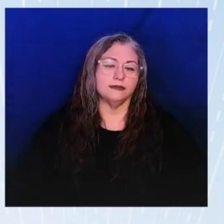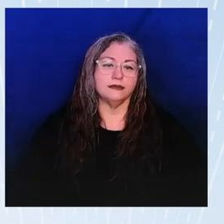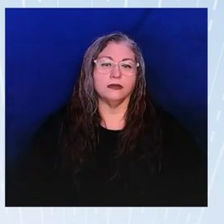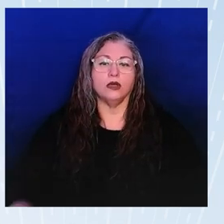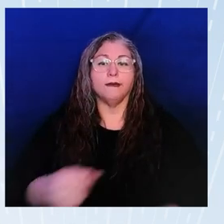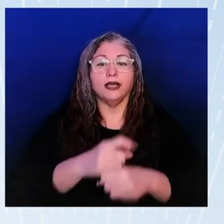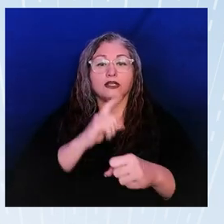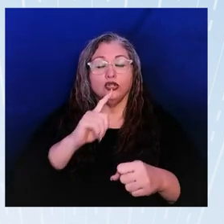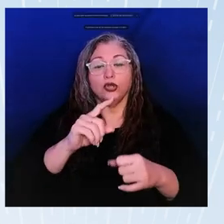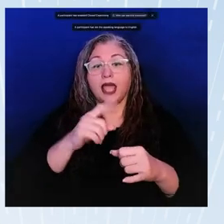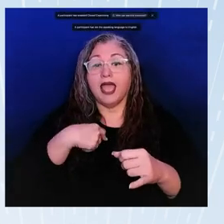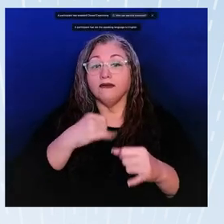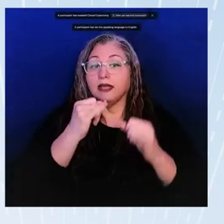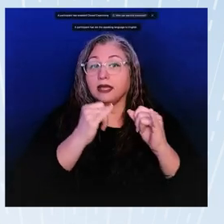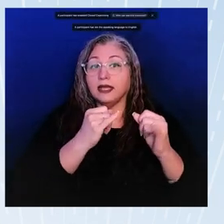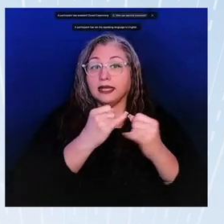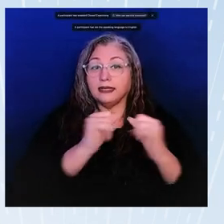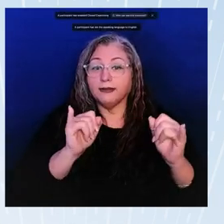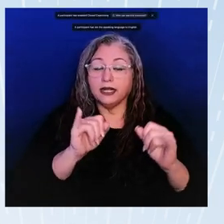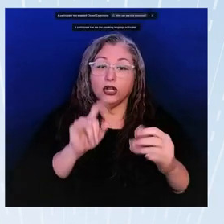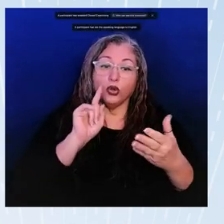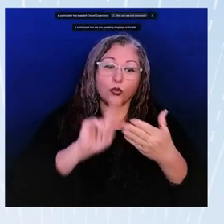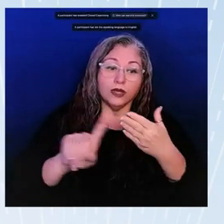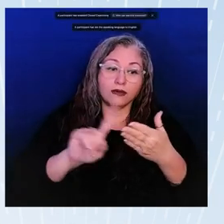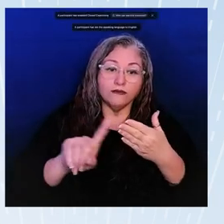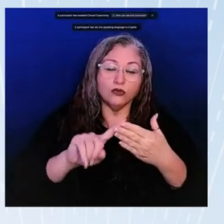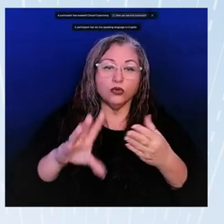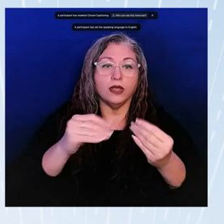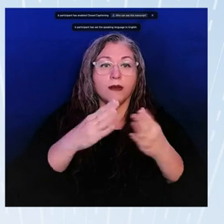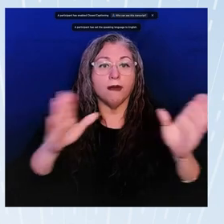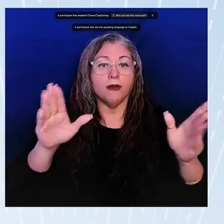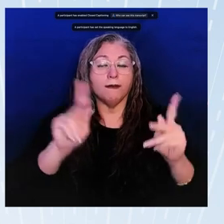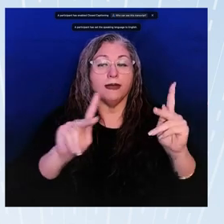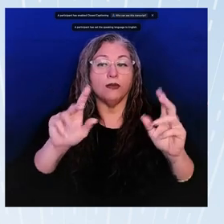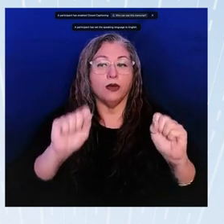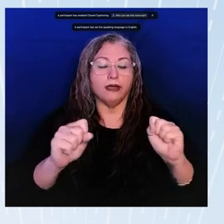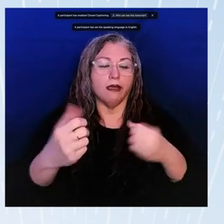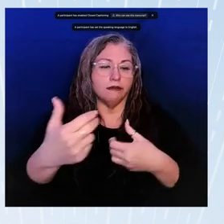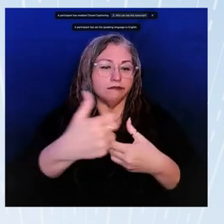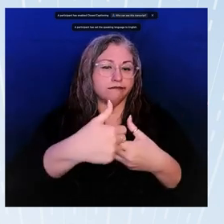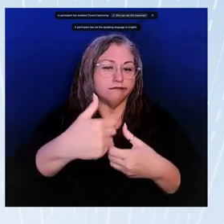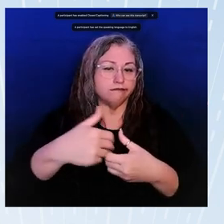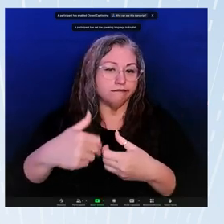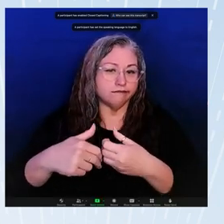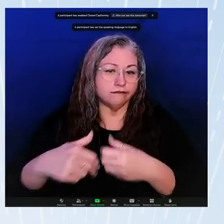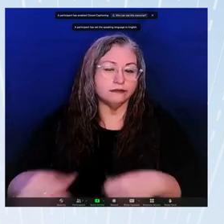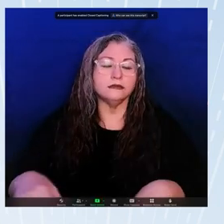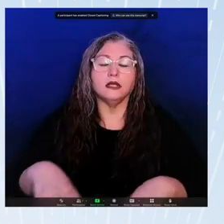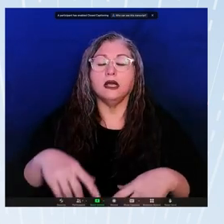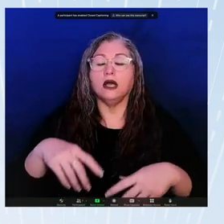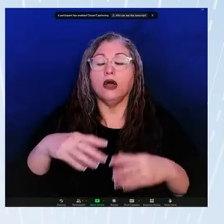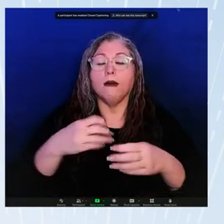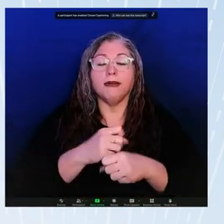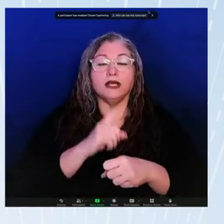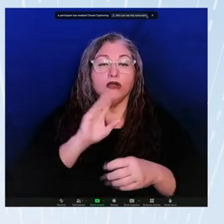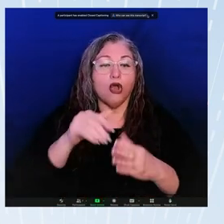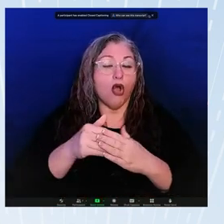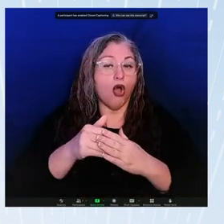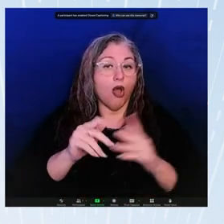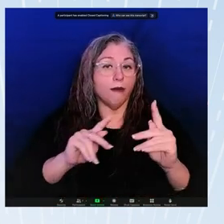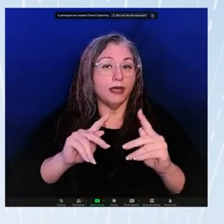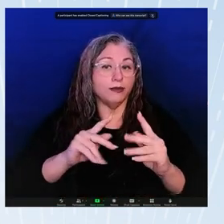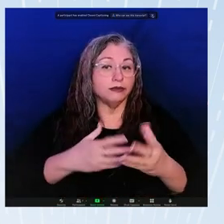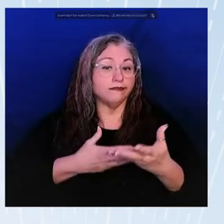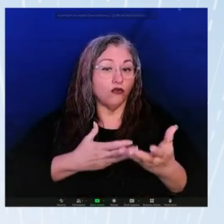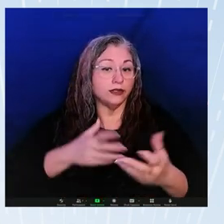independent review in an open and public manner with opportunities for public participation. In order to make sure that all voices are heard, we need